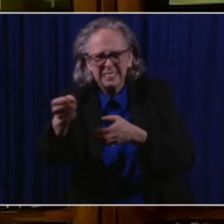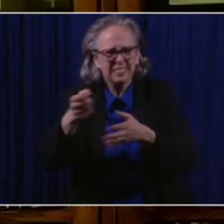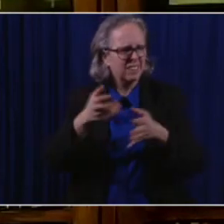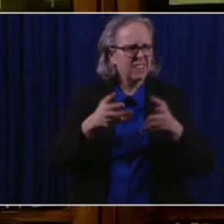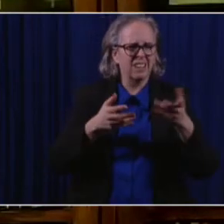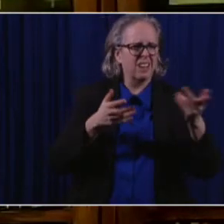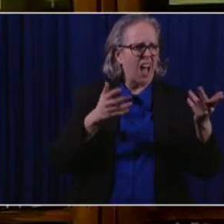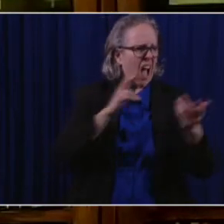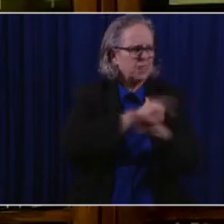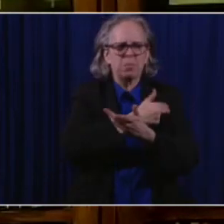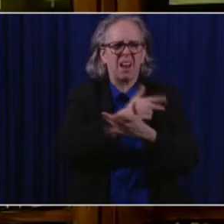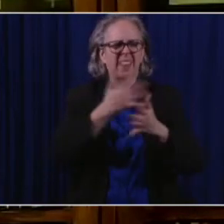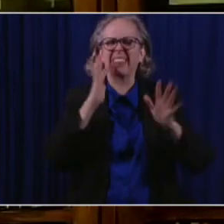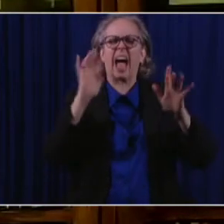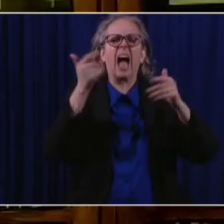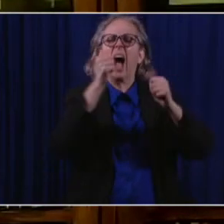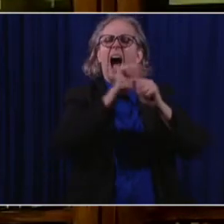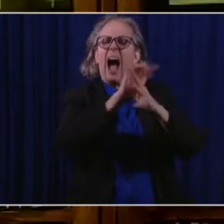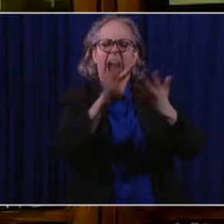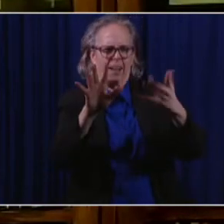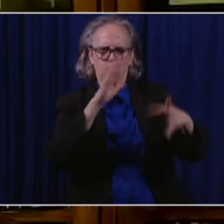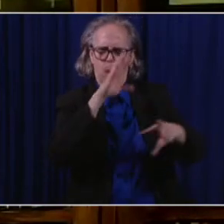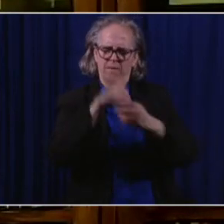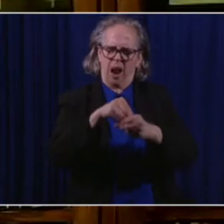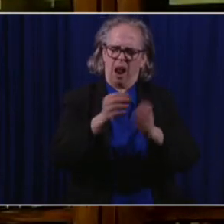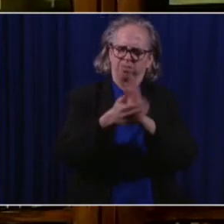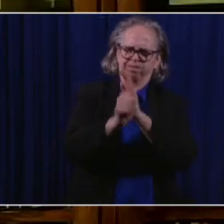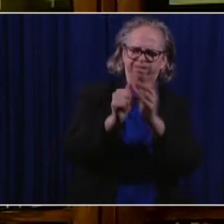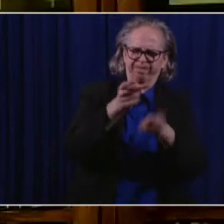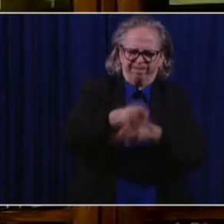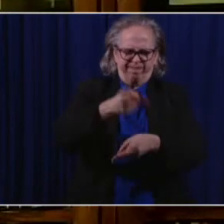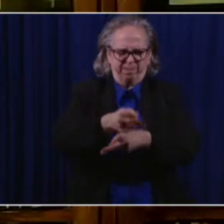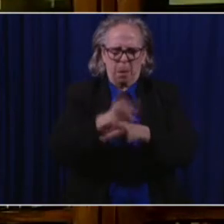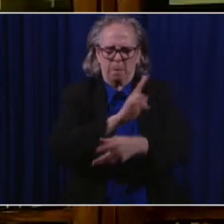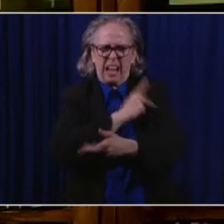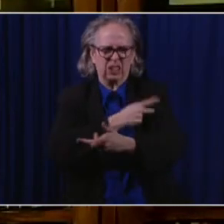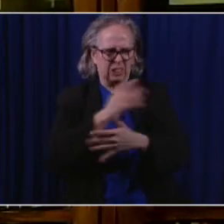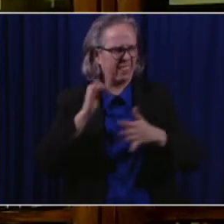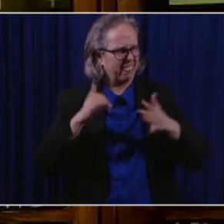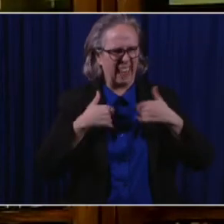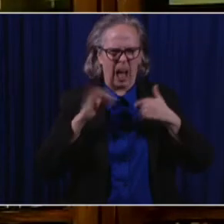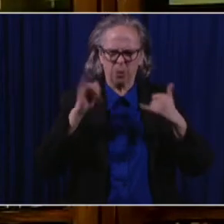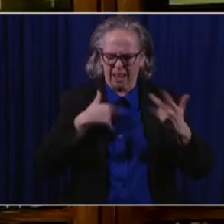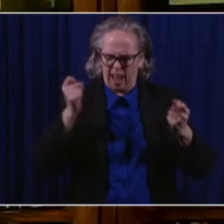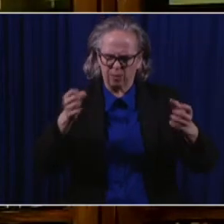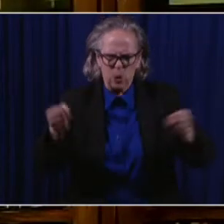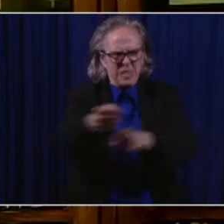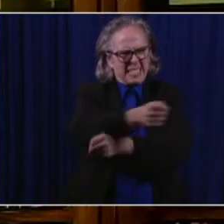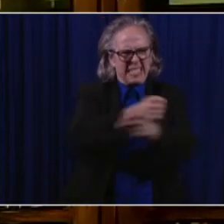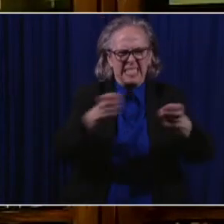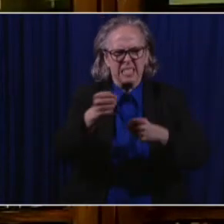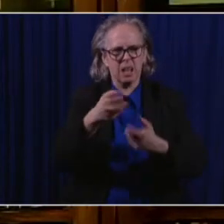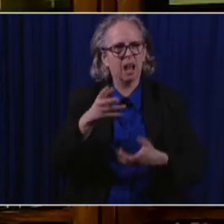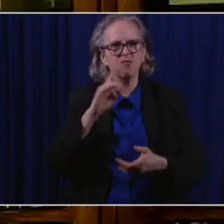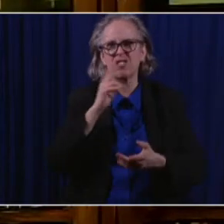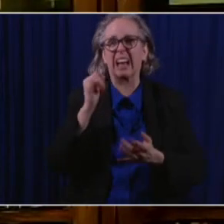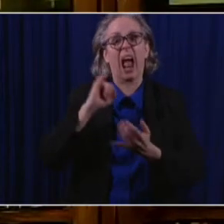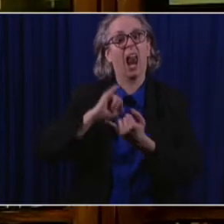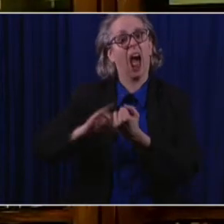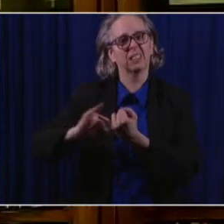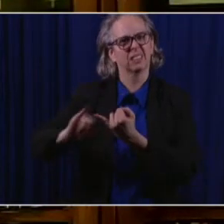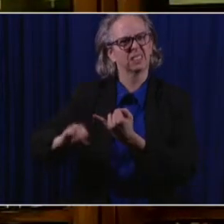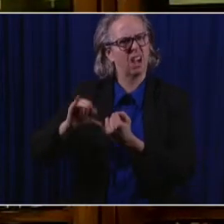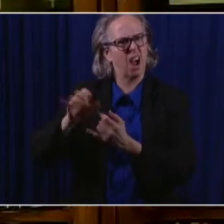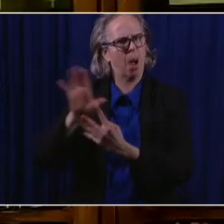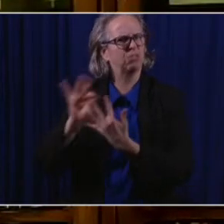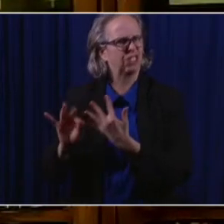work shifts in the hospital is really going to be the only kind of trigger we have left to pull to